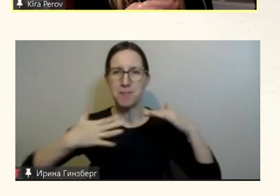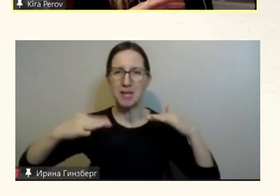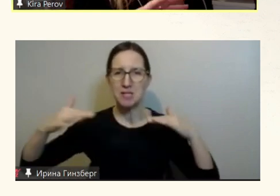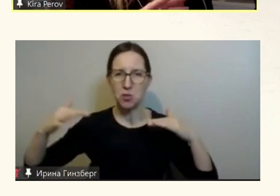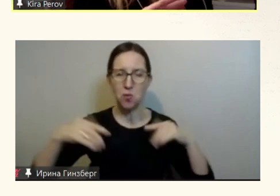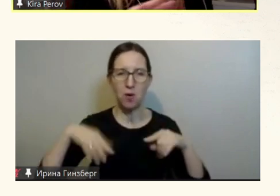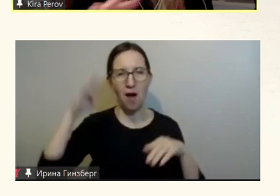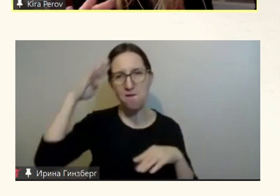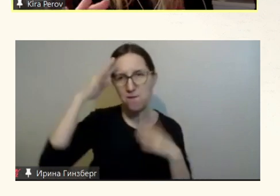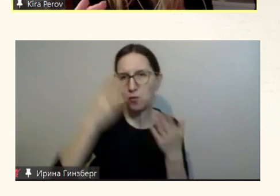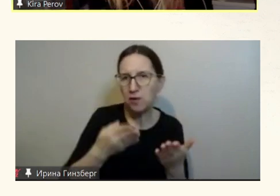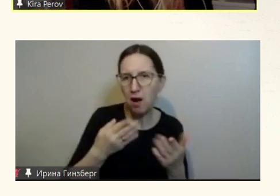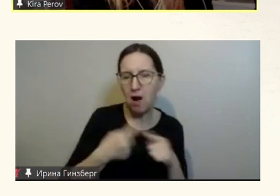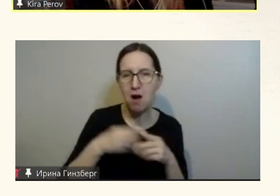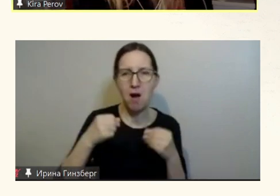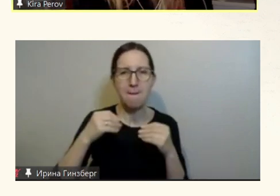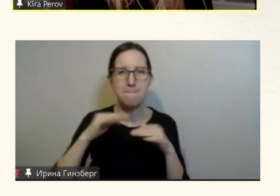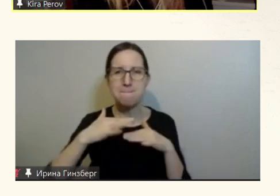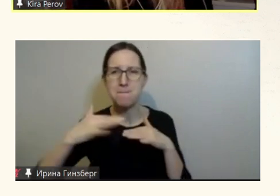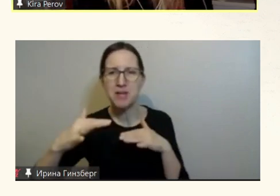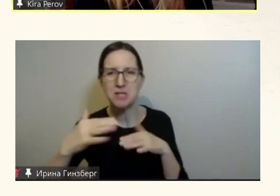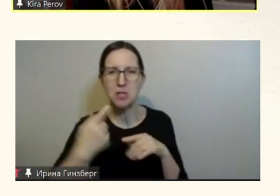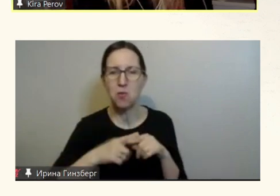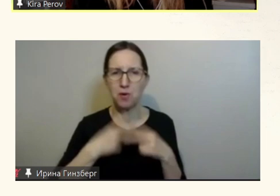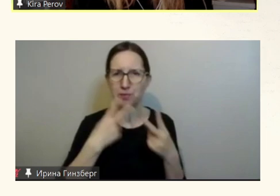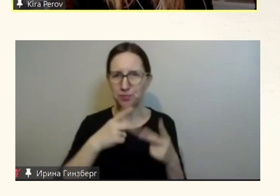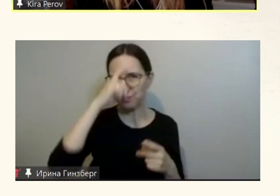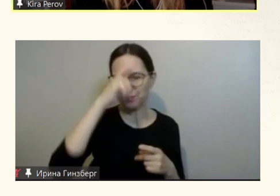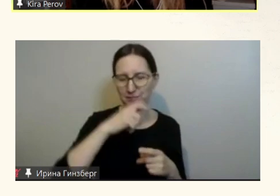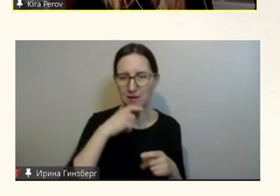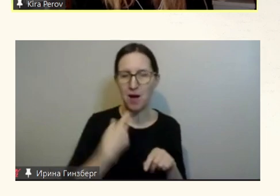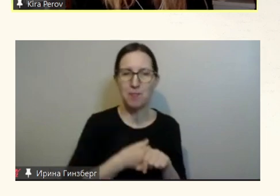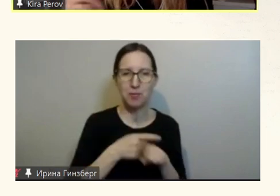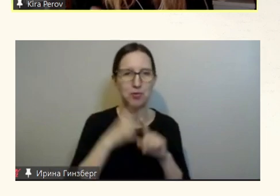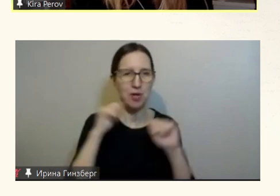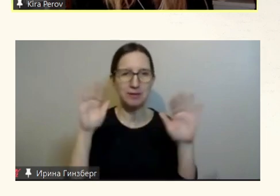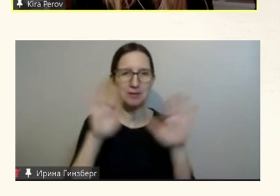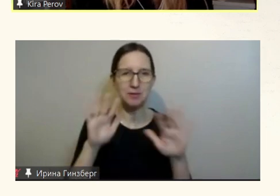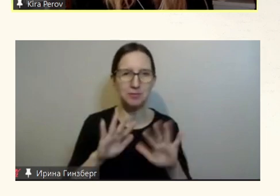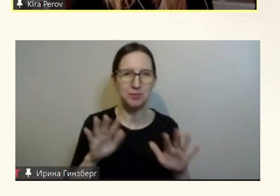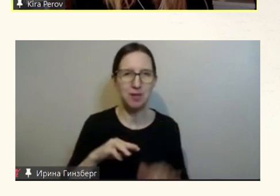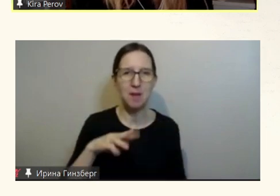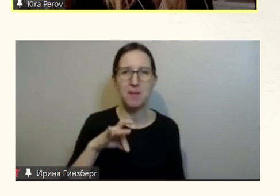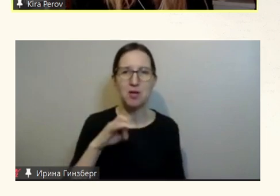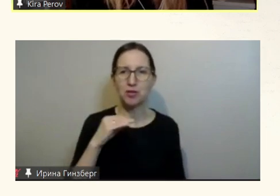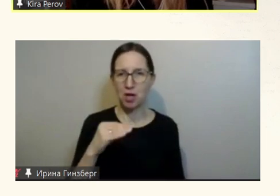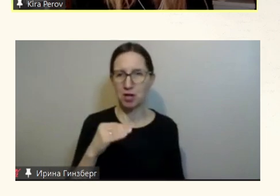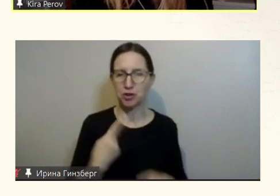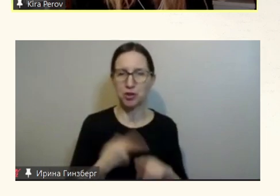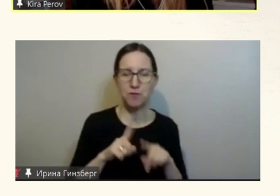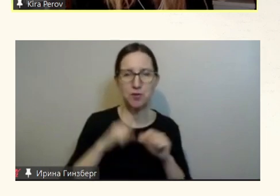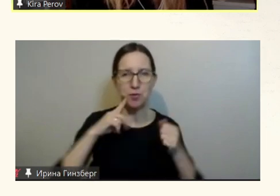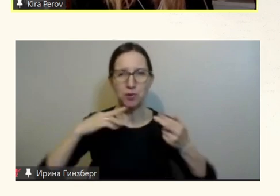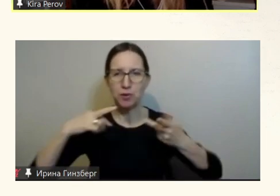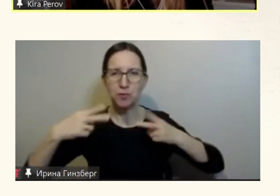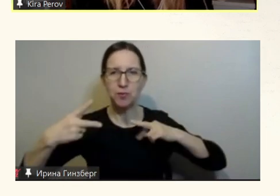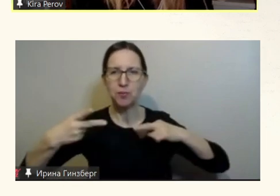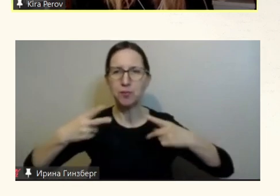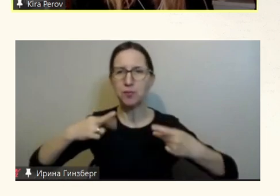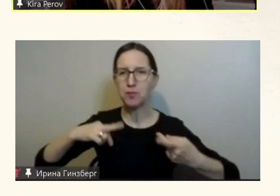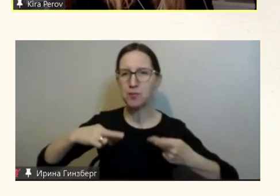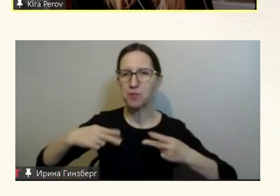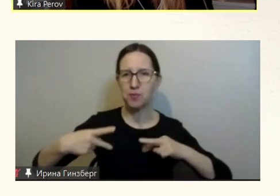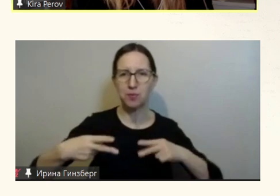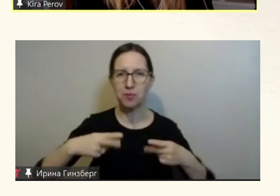because it's everything's just shimmering. It's really beautiful. Okay, so we'll go to the dry lake, the El